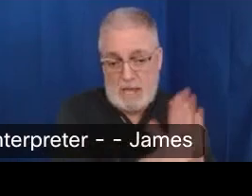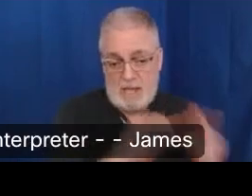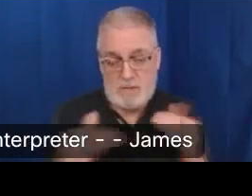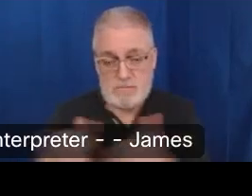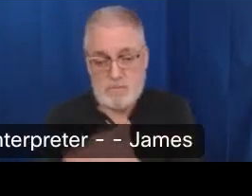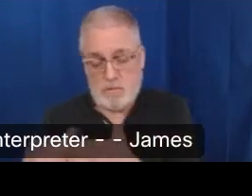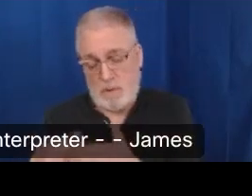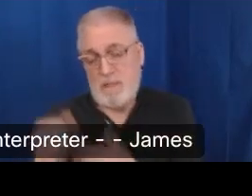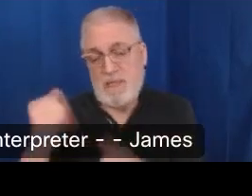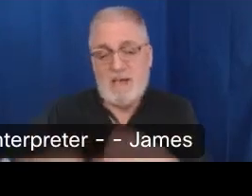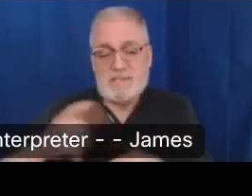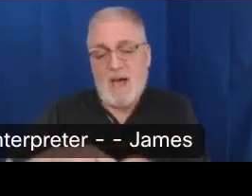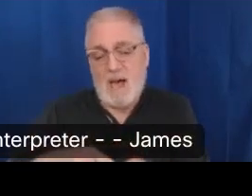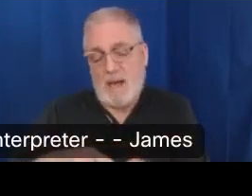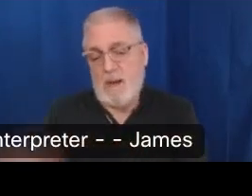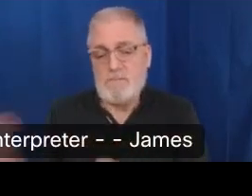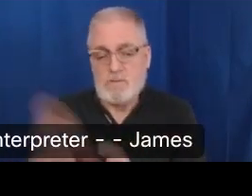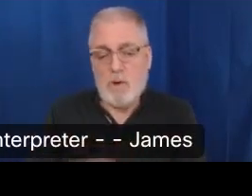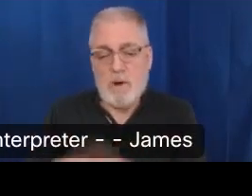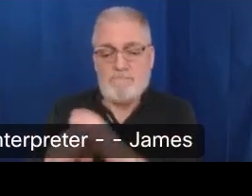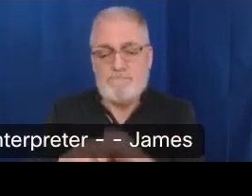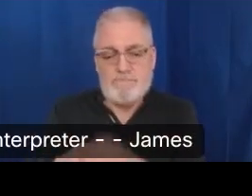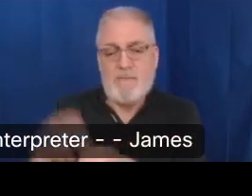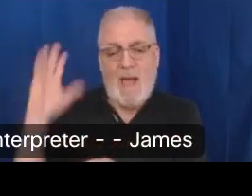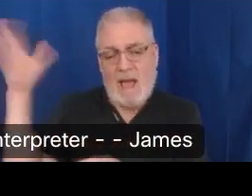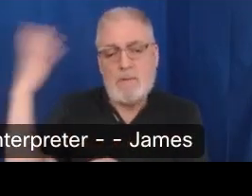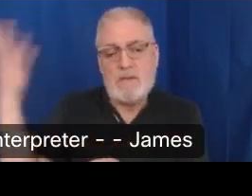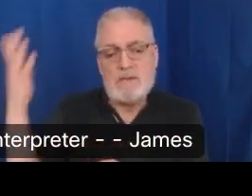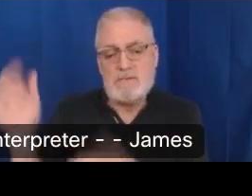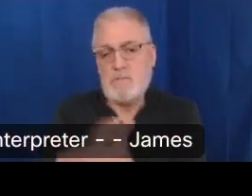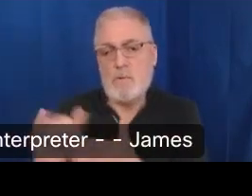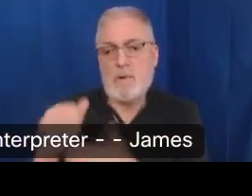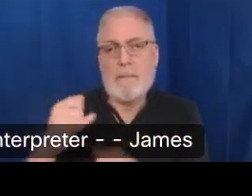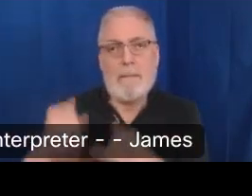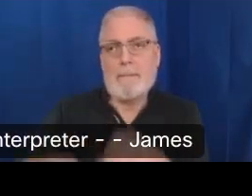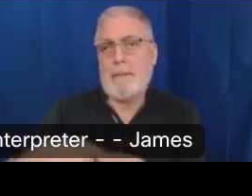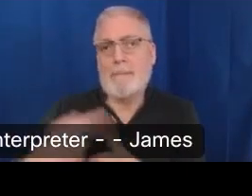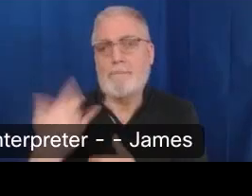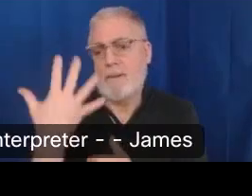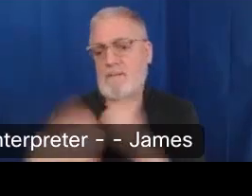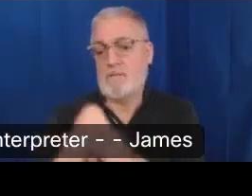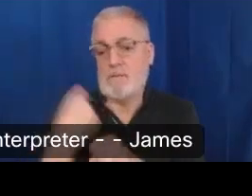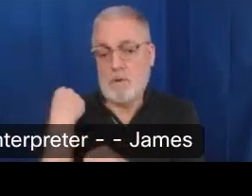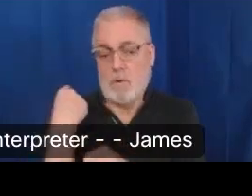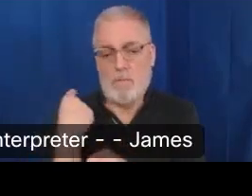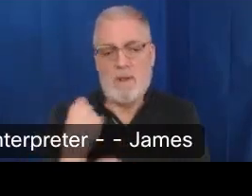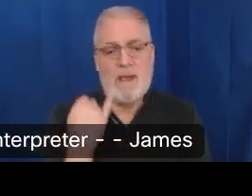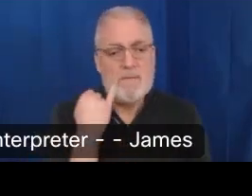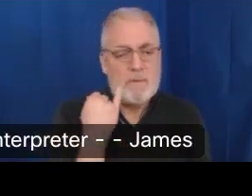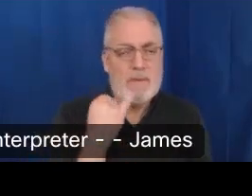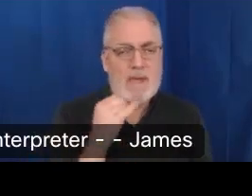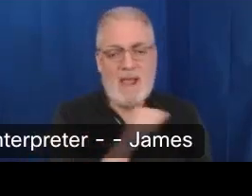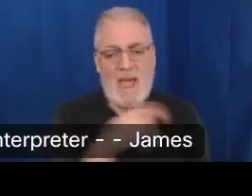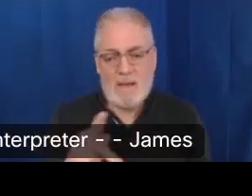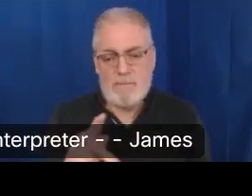street, like an app, actually, if we could have like an app or something that, here's a QR